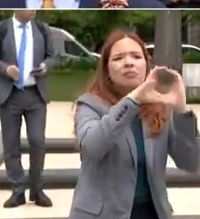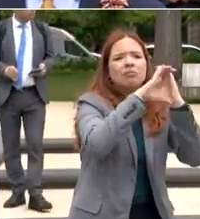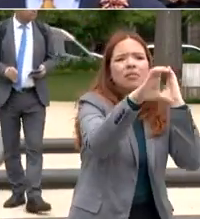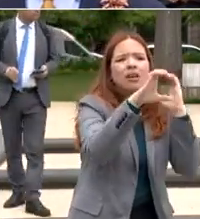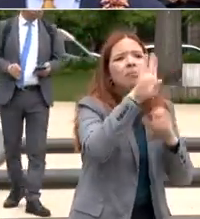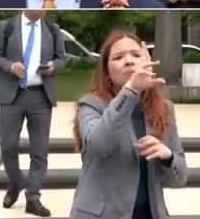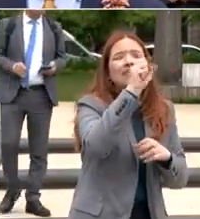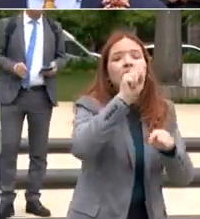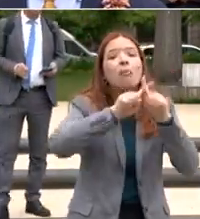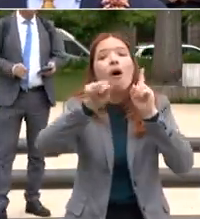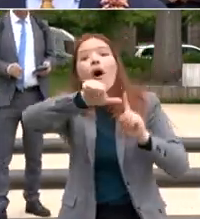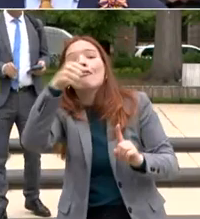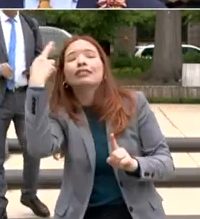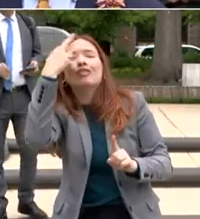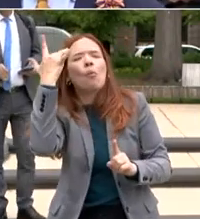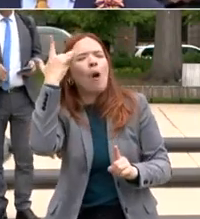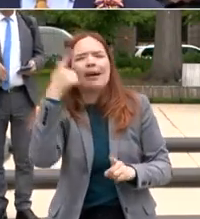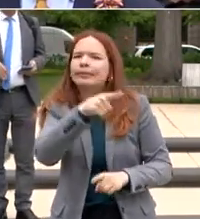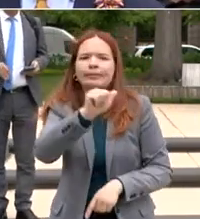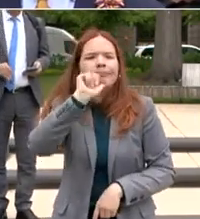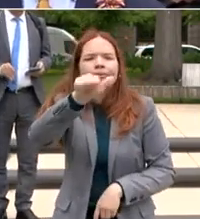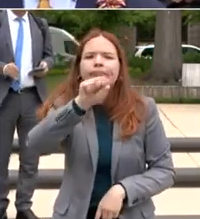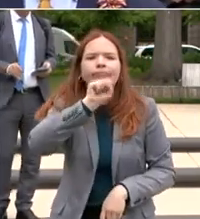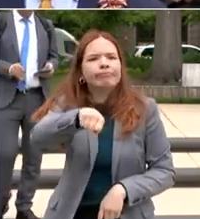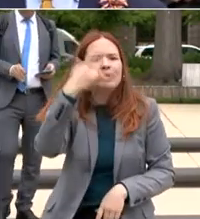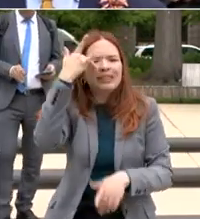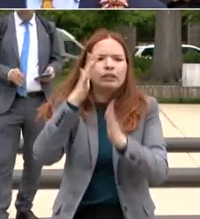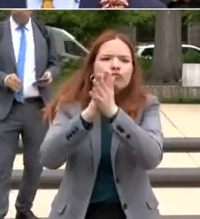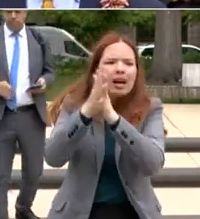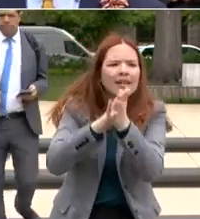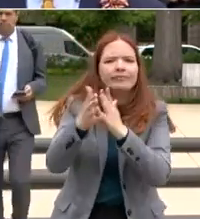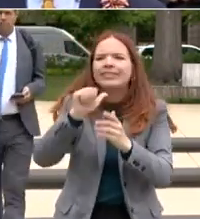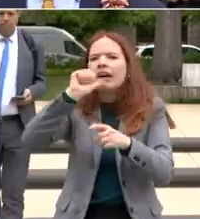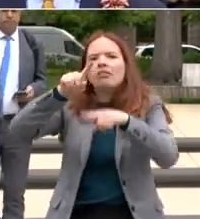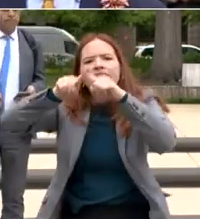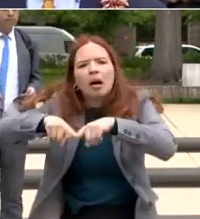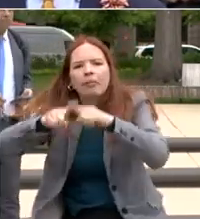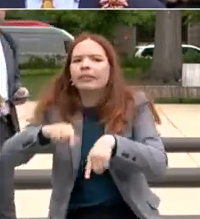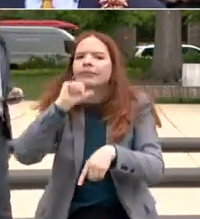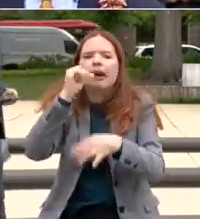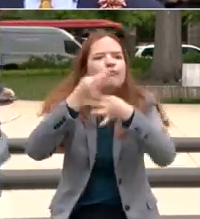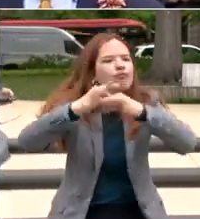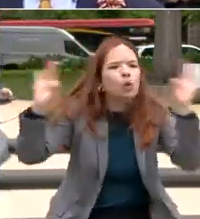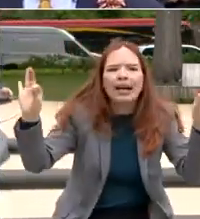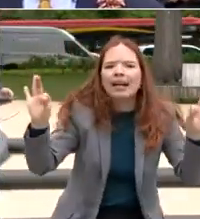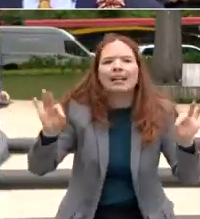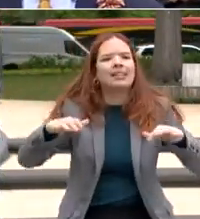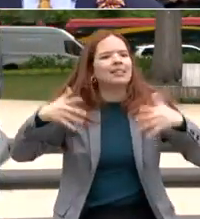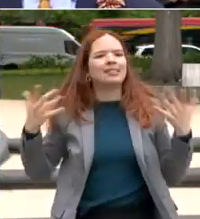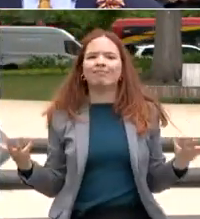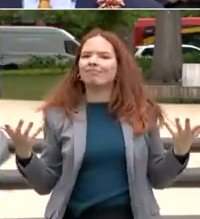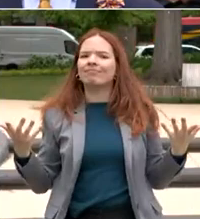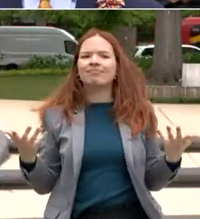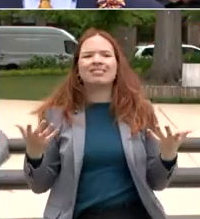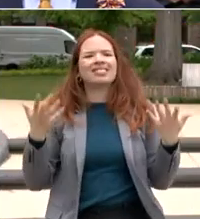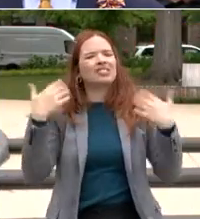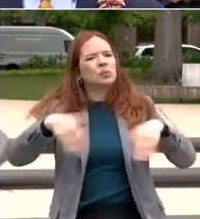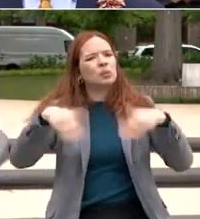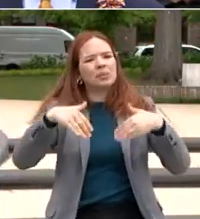reliable, even if they're free. My experience with transit riders is they want